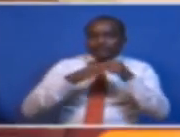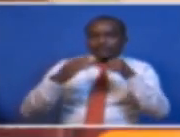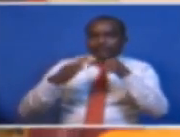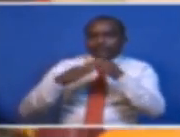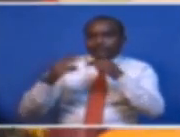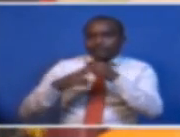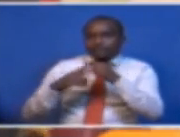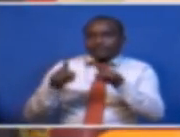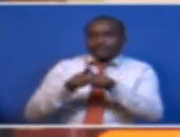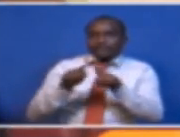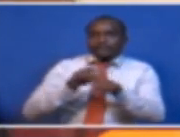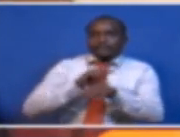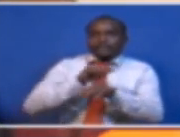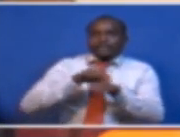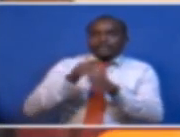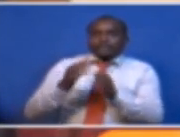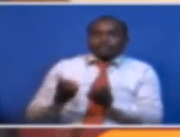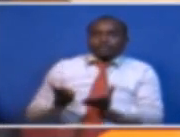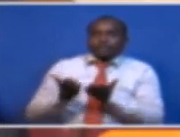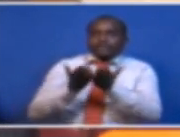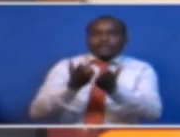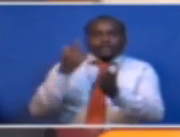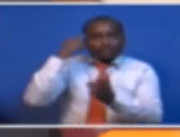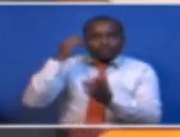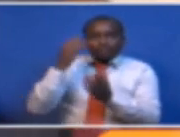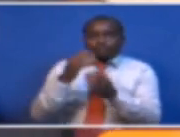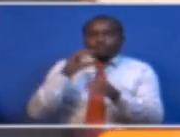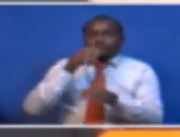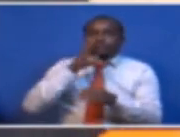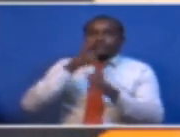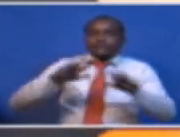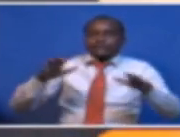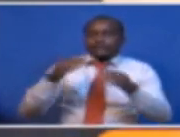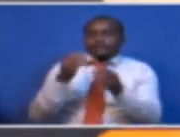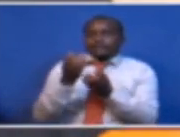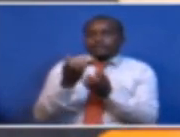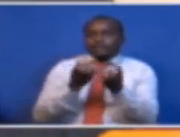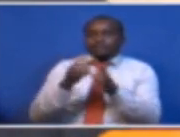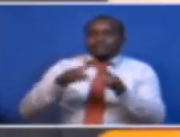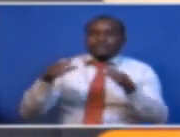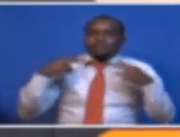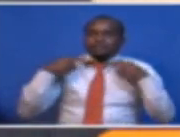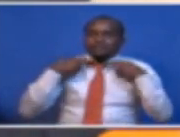a national carrier for seaborne trade. It has, however, remained moribund over the years